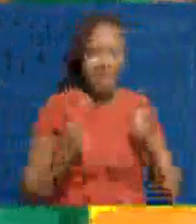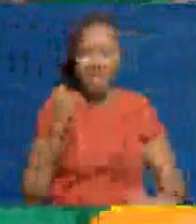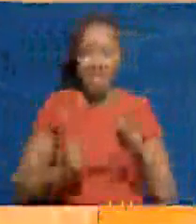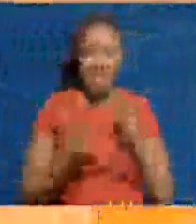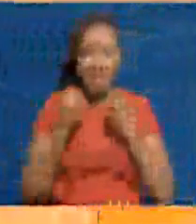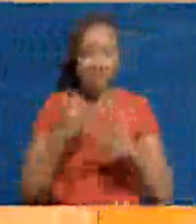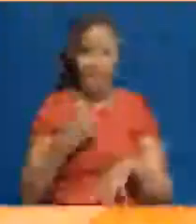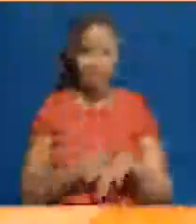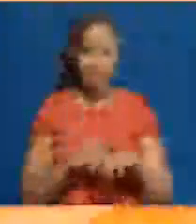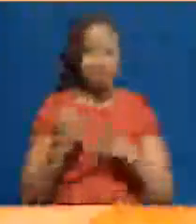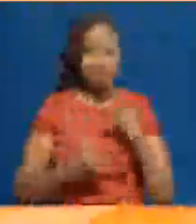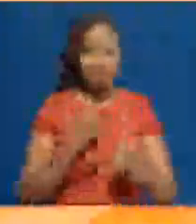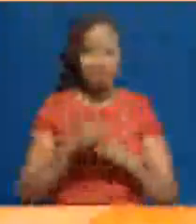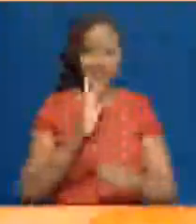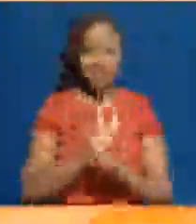a lot.